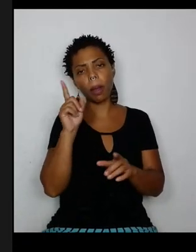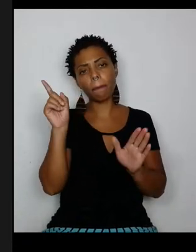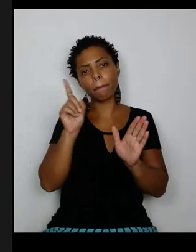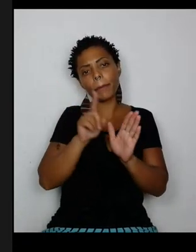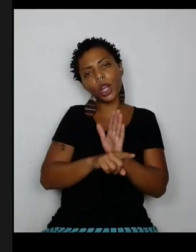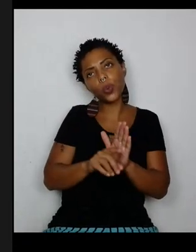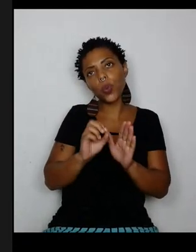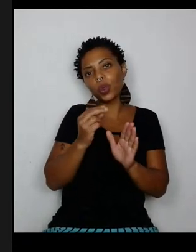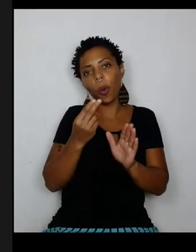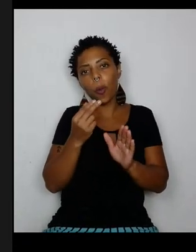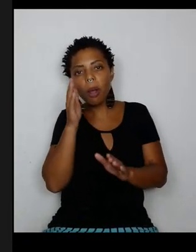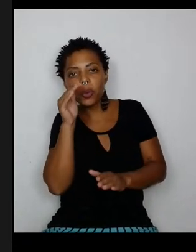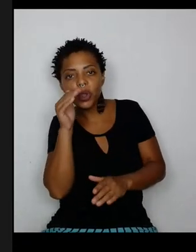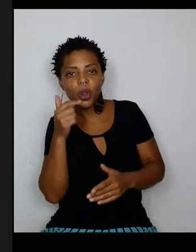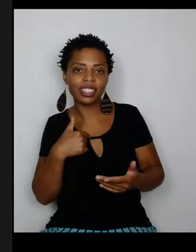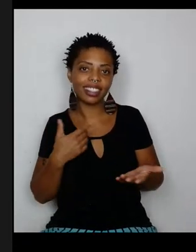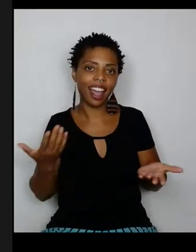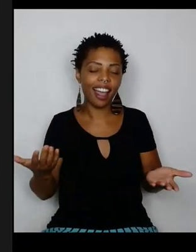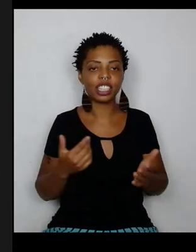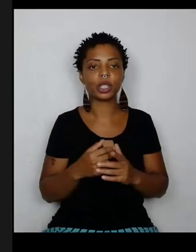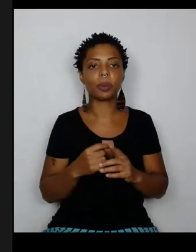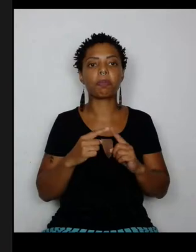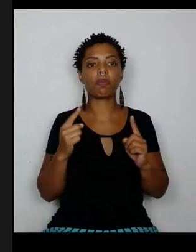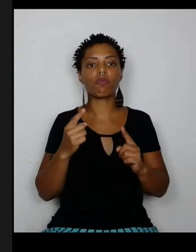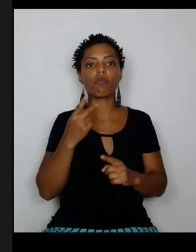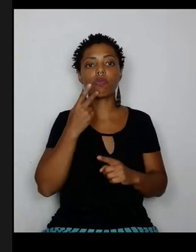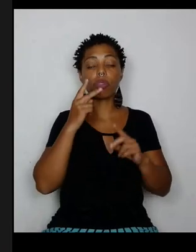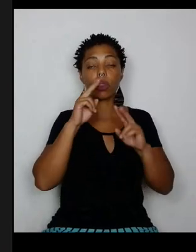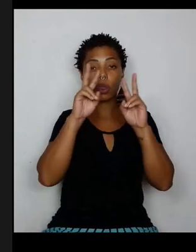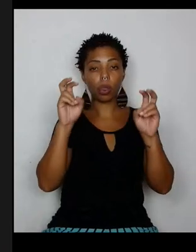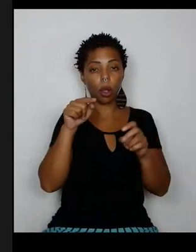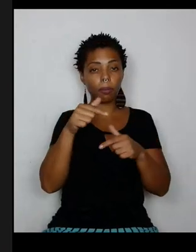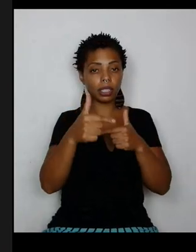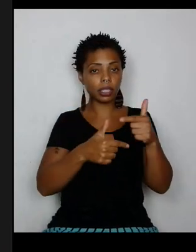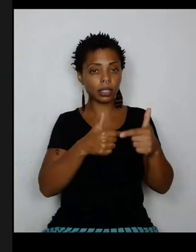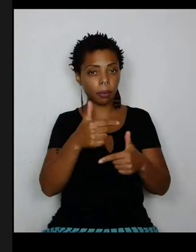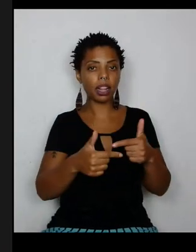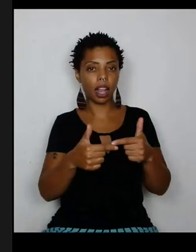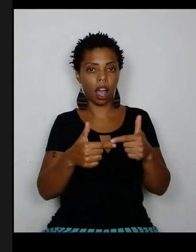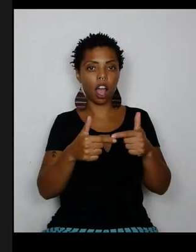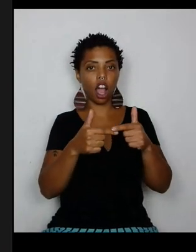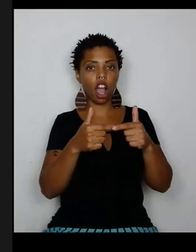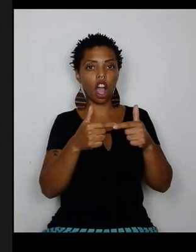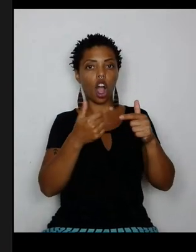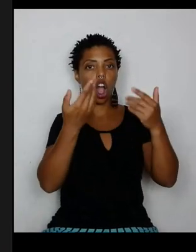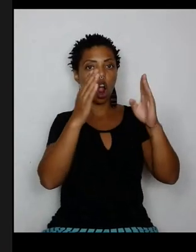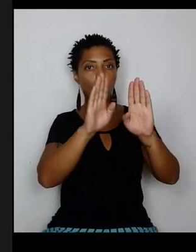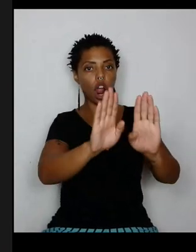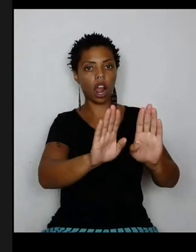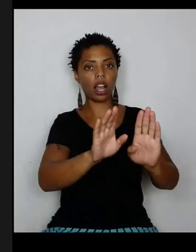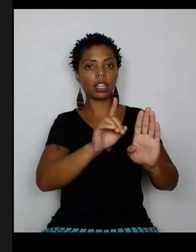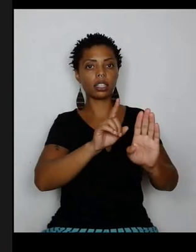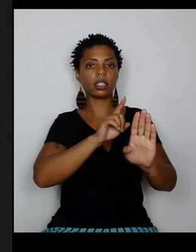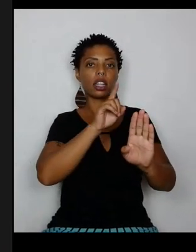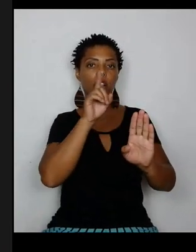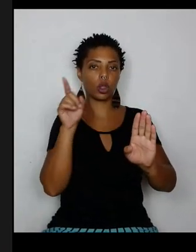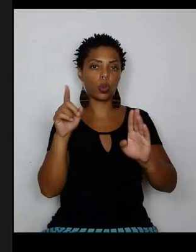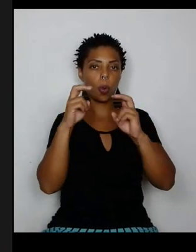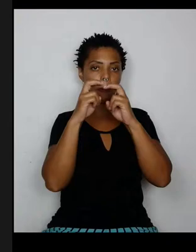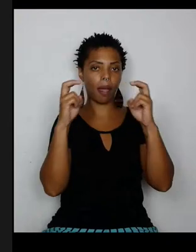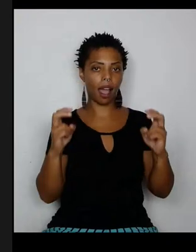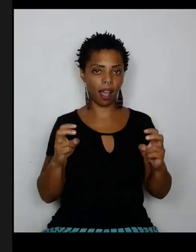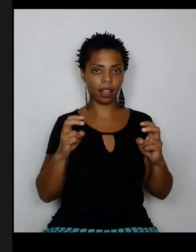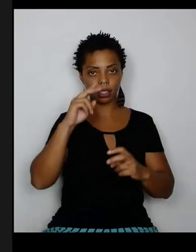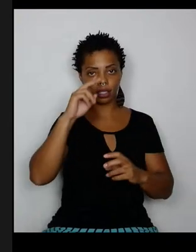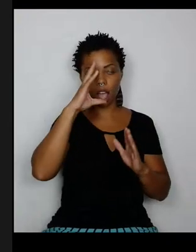i mean just a quick comment and maybe provocative question here when we look at the self portraits that we